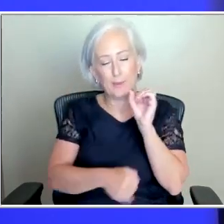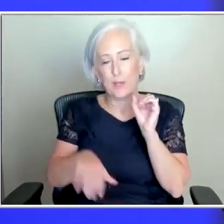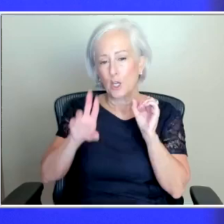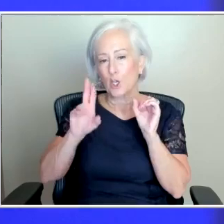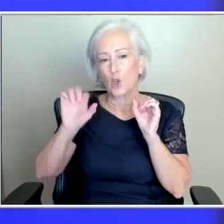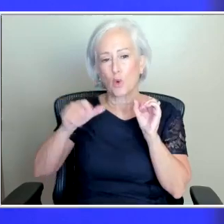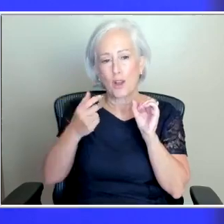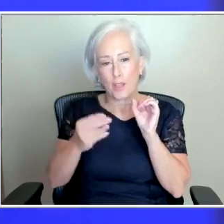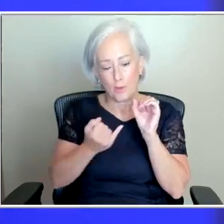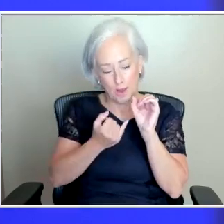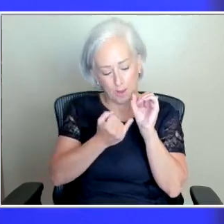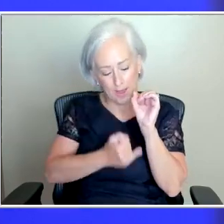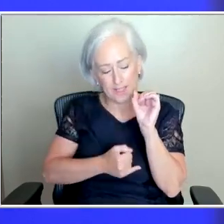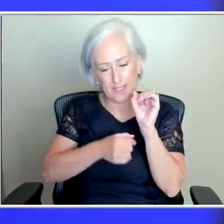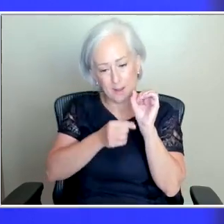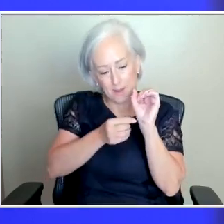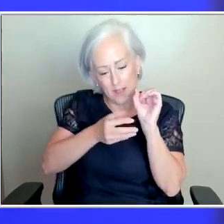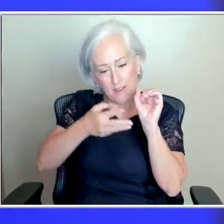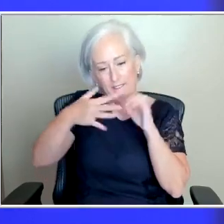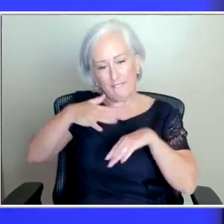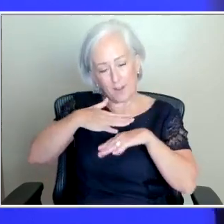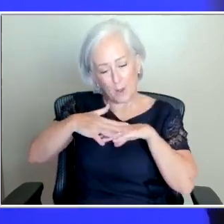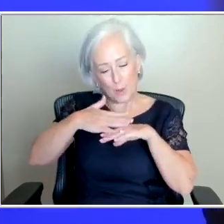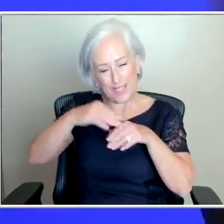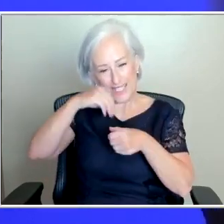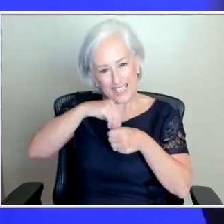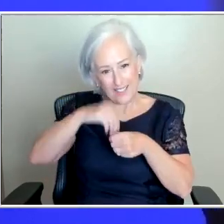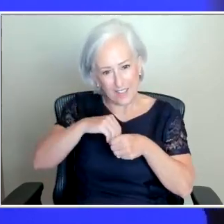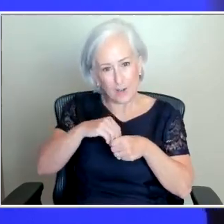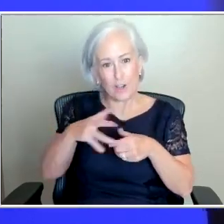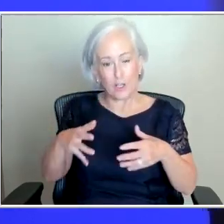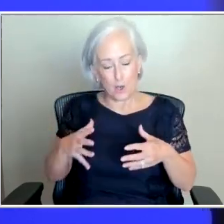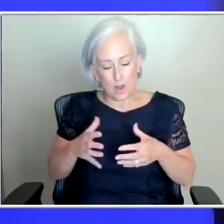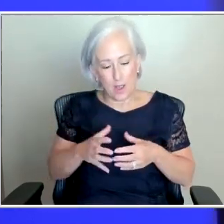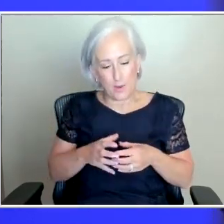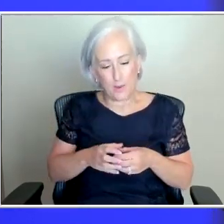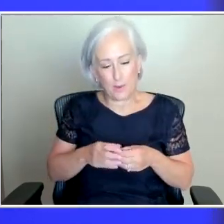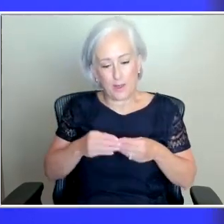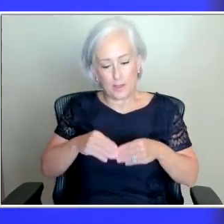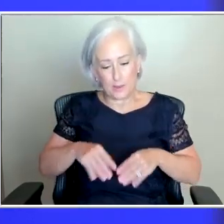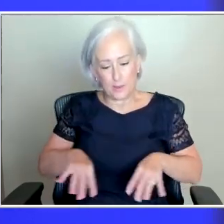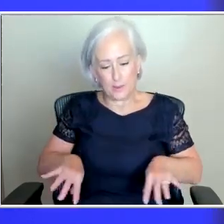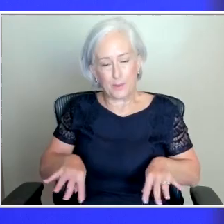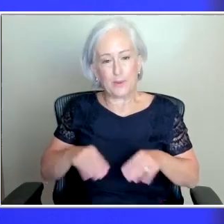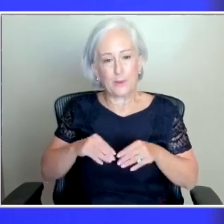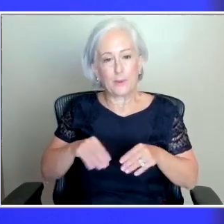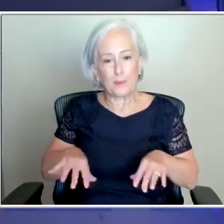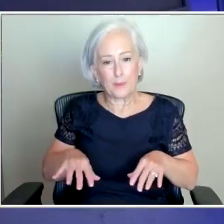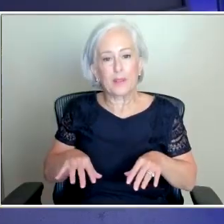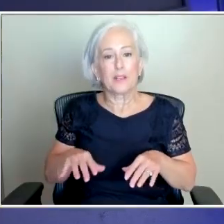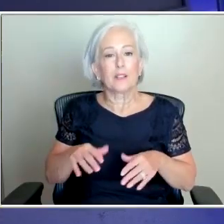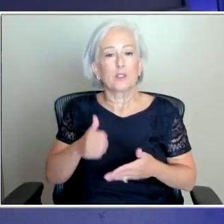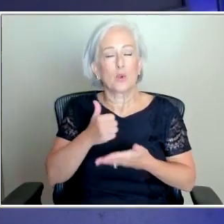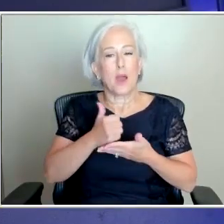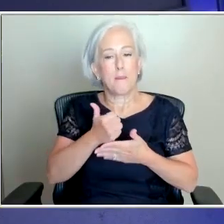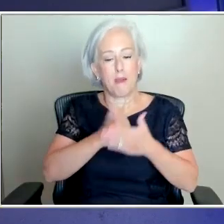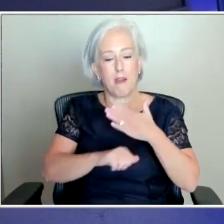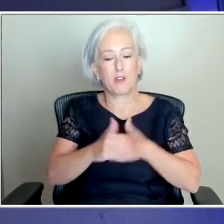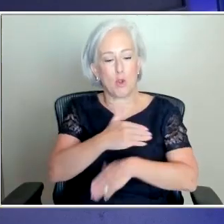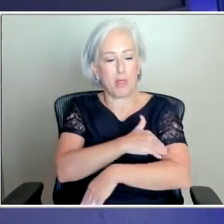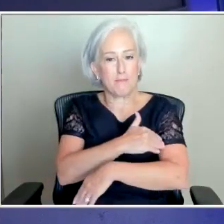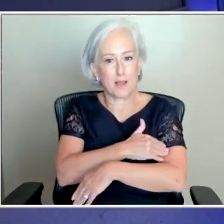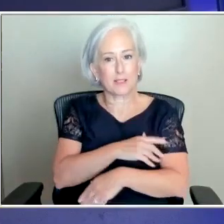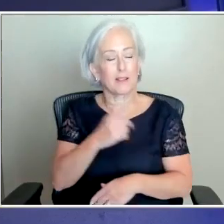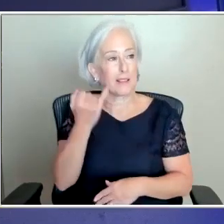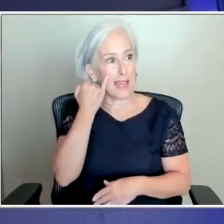contractions to essentially milk the urethra from the inside out in that layer that lives in the muscle. Okay, so like if you're going to the bathroom, you stand